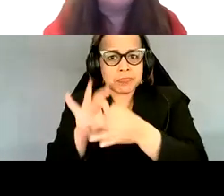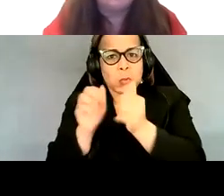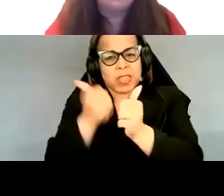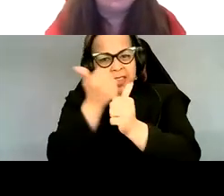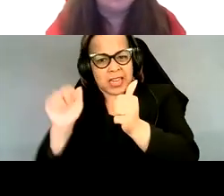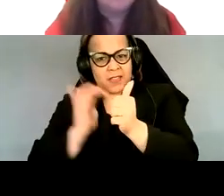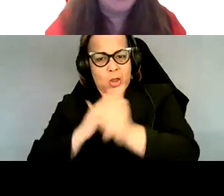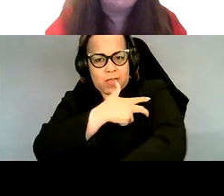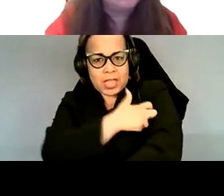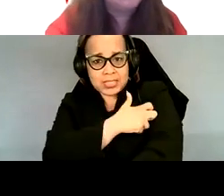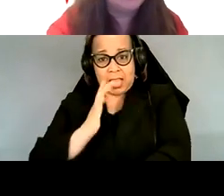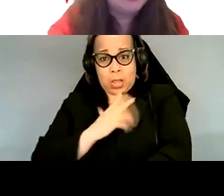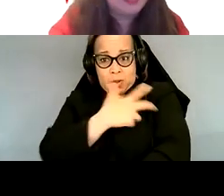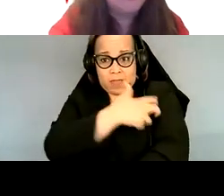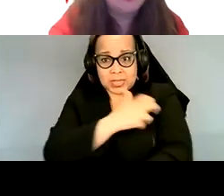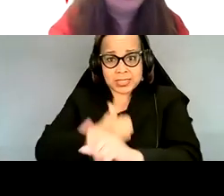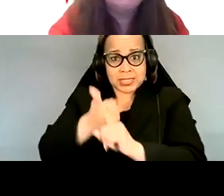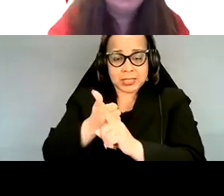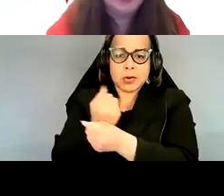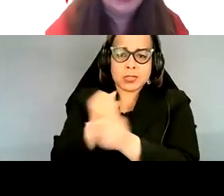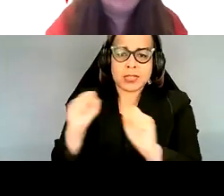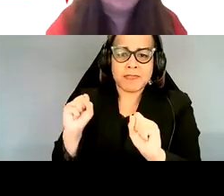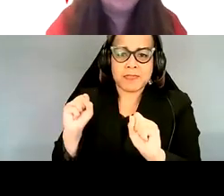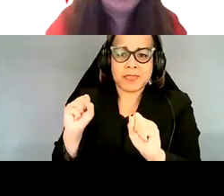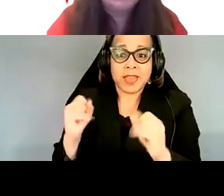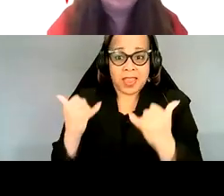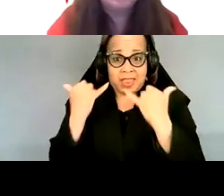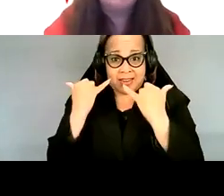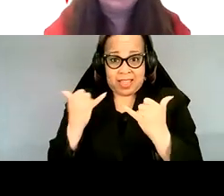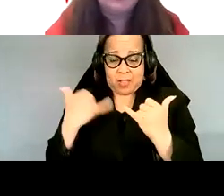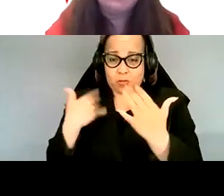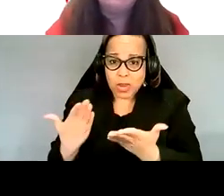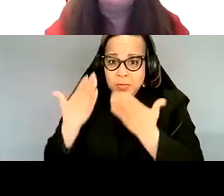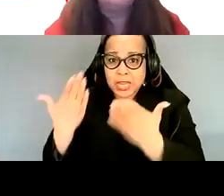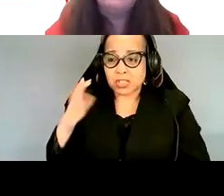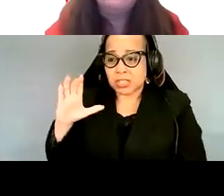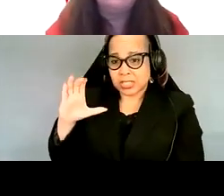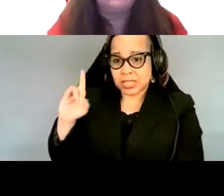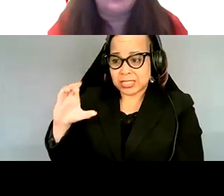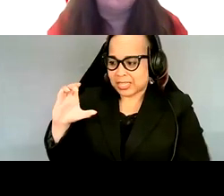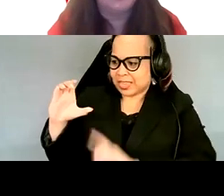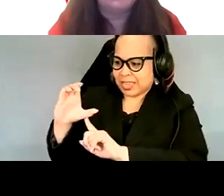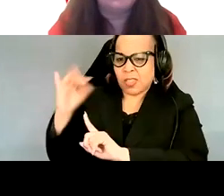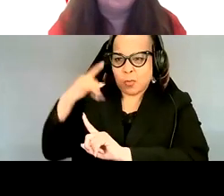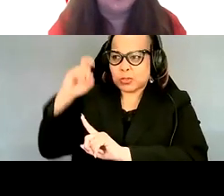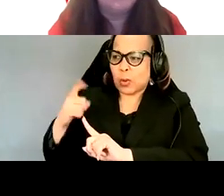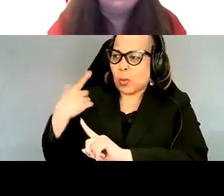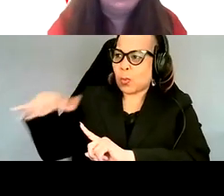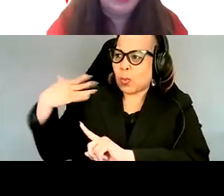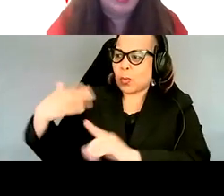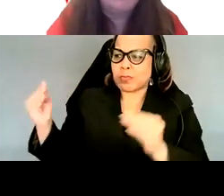our vaccines. Our vaccines are safe. And now the recommendations of CDC is a reason to celebrate even